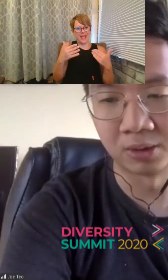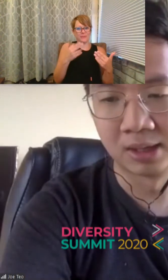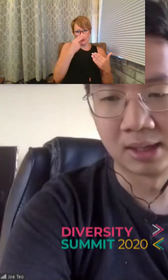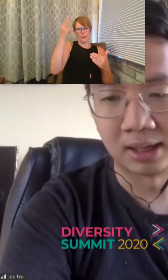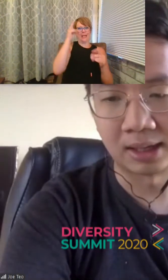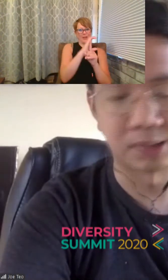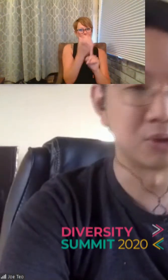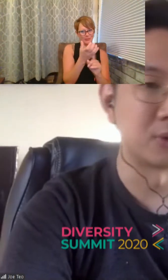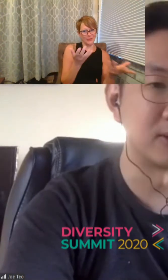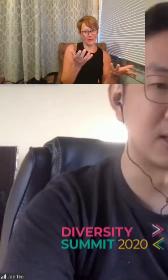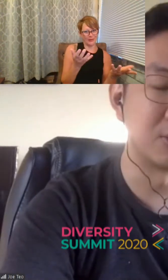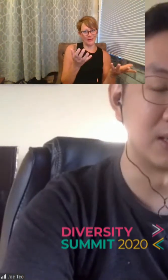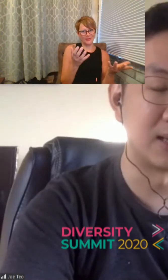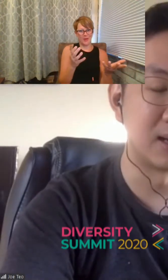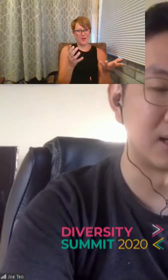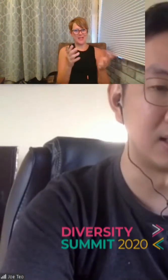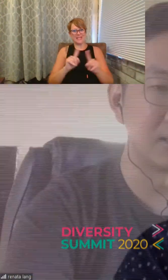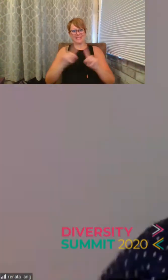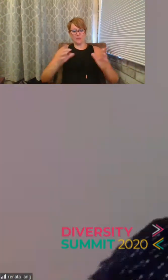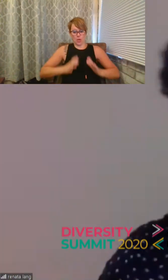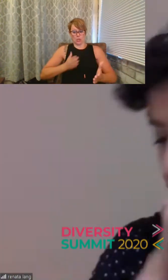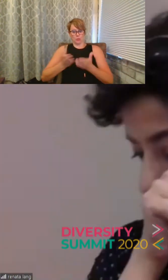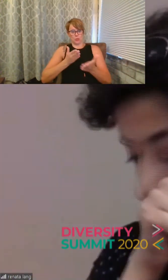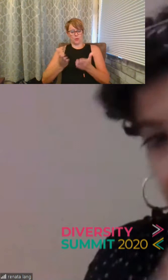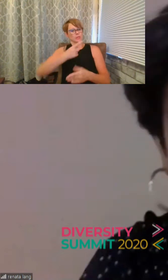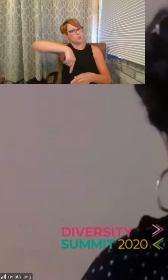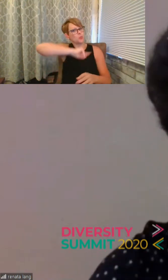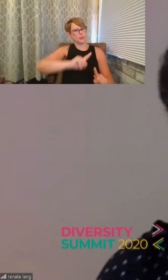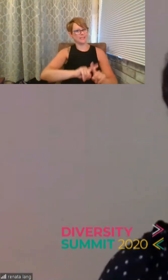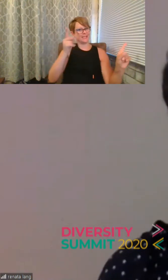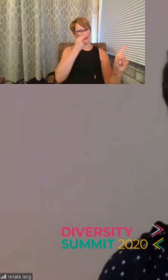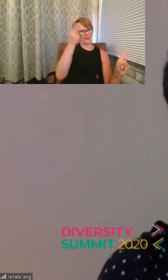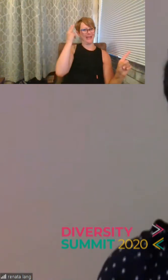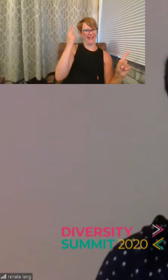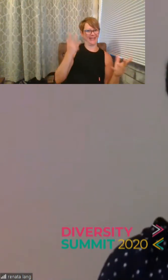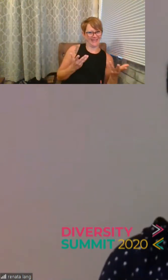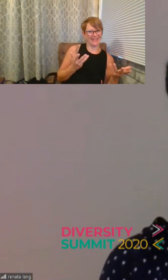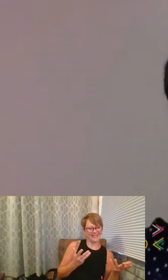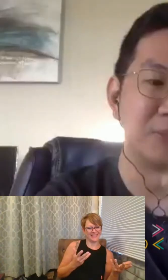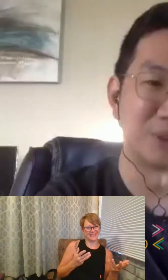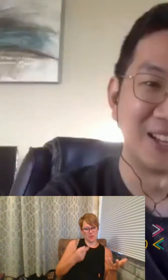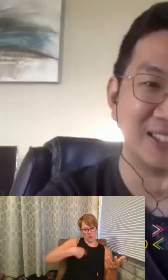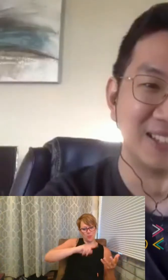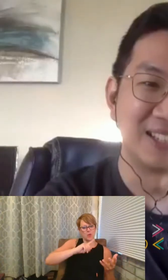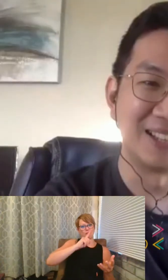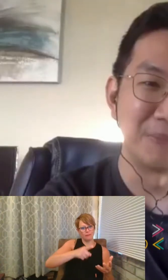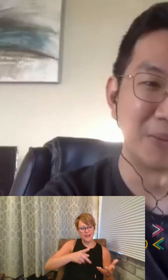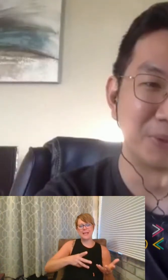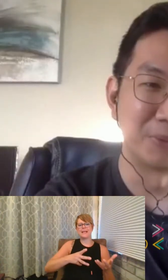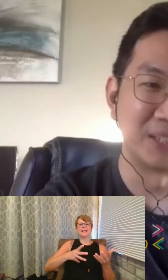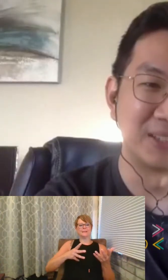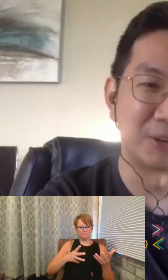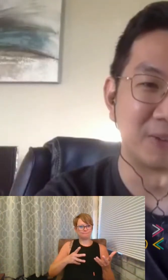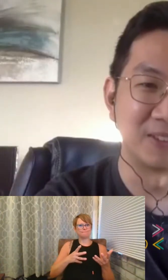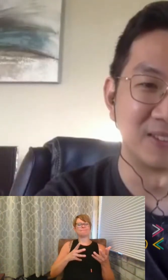your normal customer service that you would get in the States. And so we lean really heavily on this Newfoundland brand and